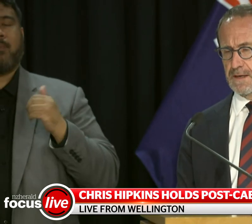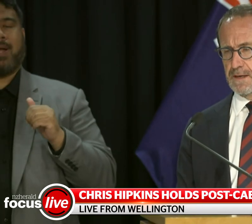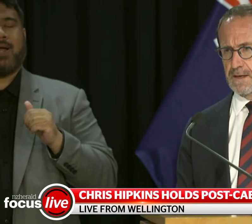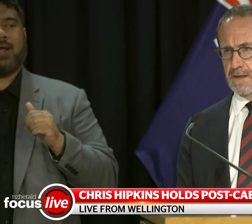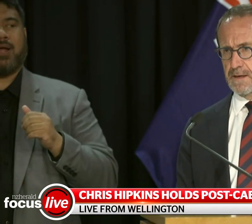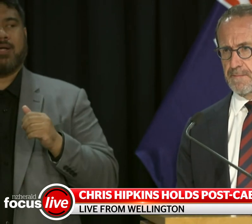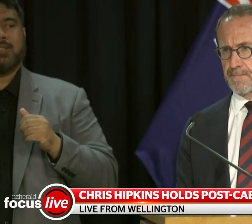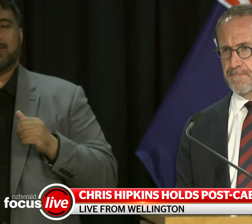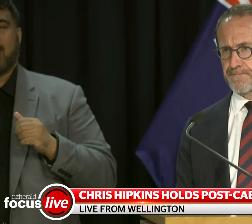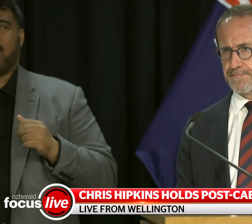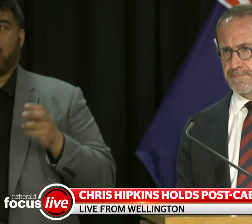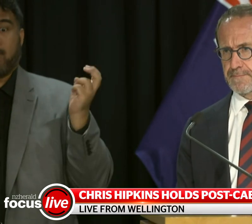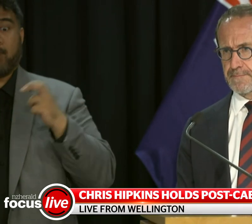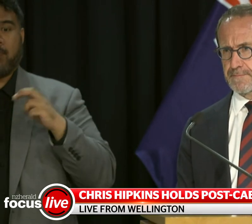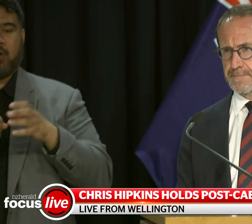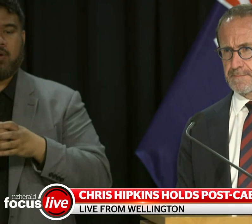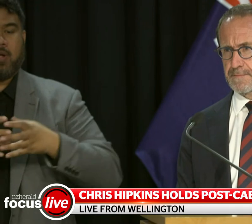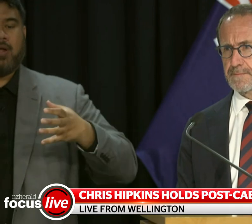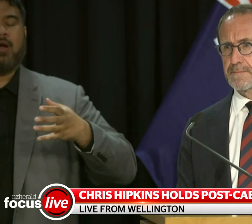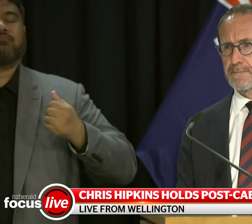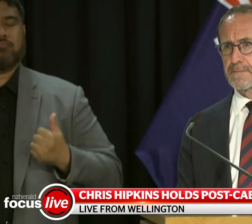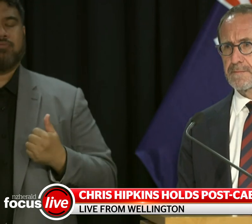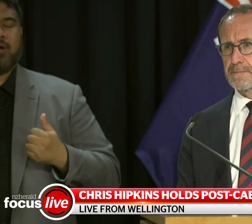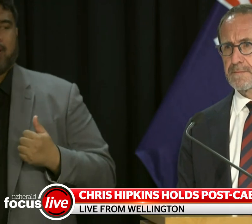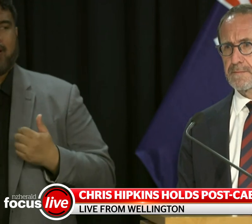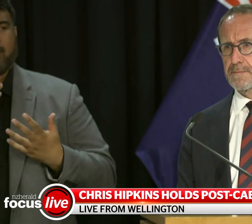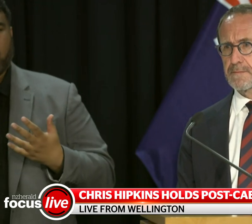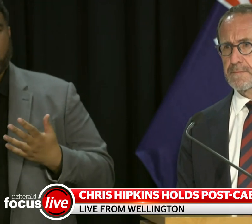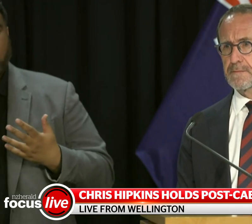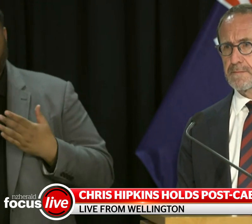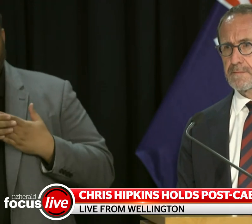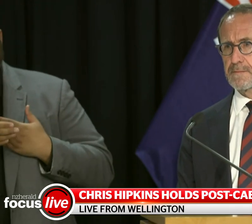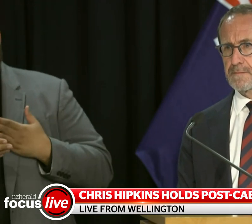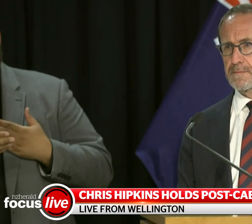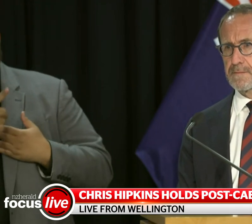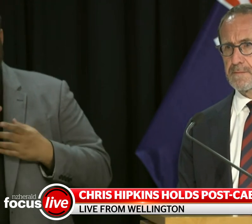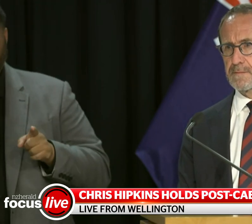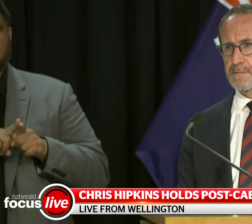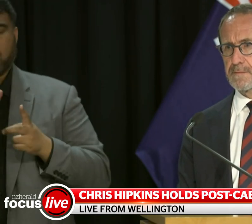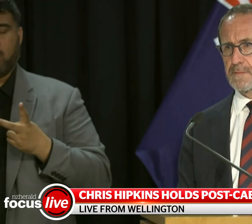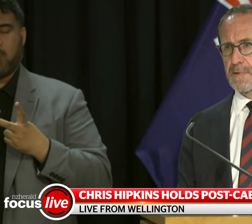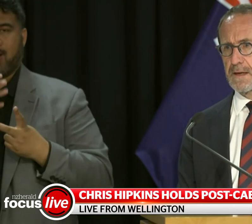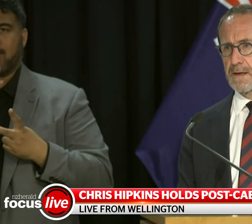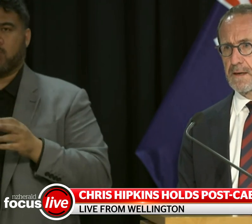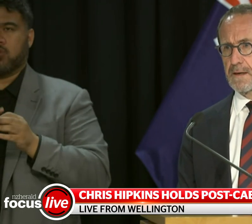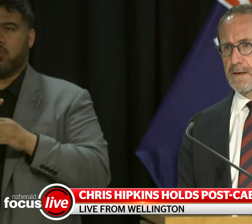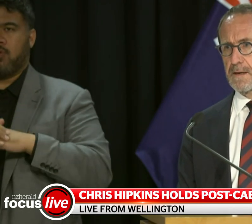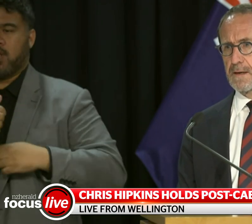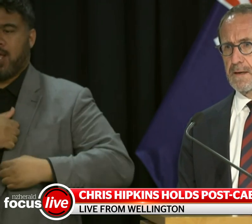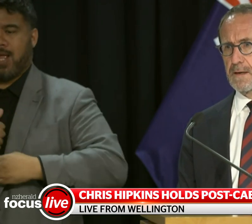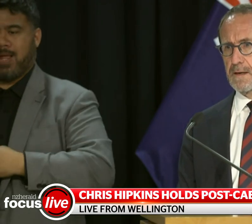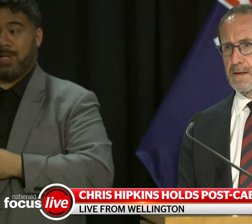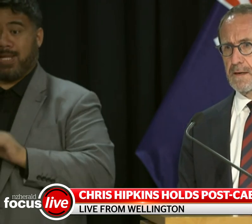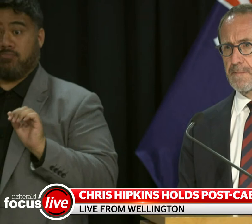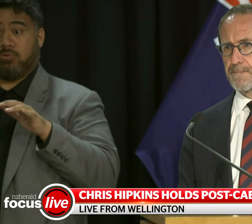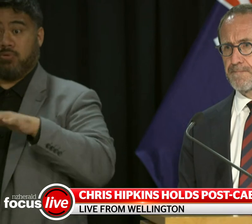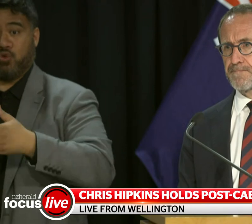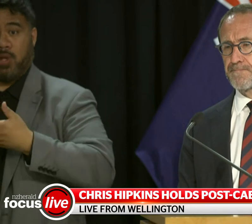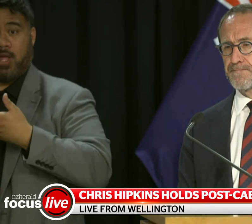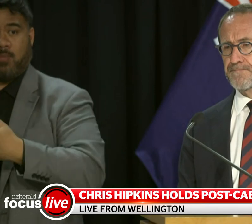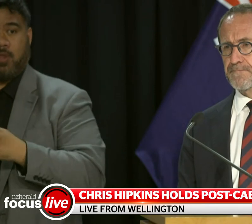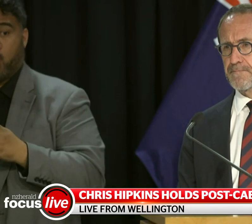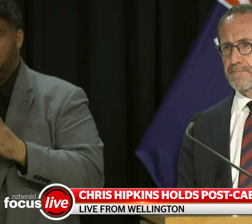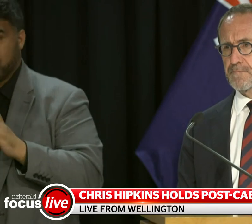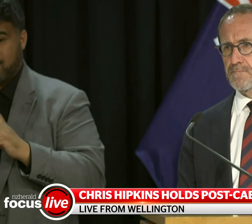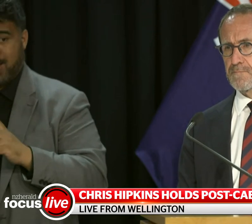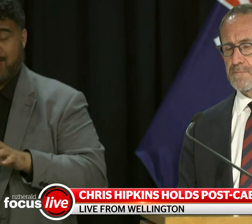the Army's role in the response to the Hawke's Bay floods was that taken into